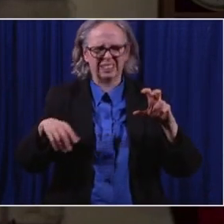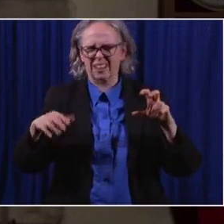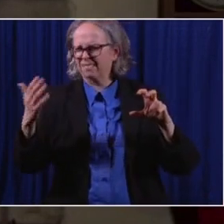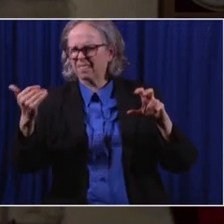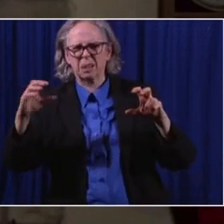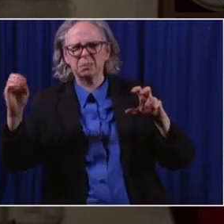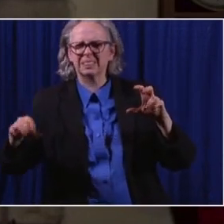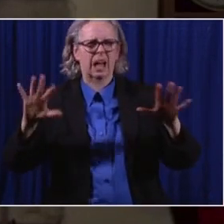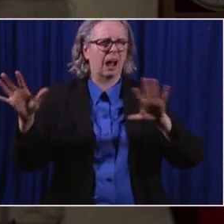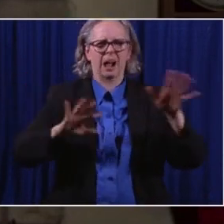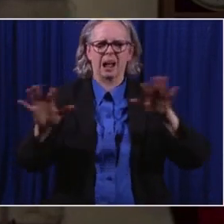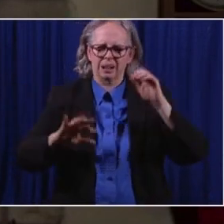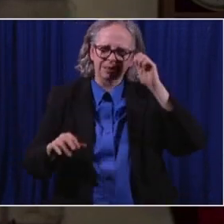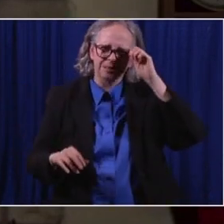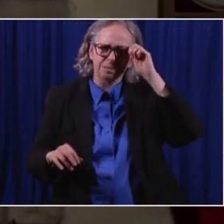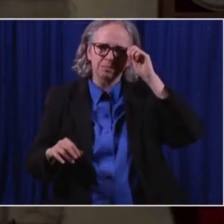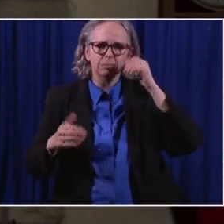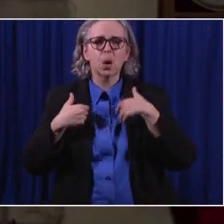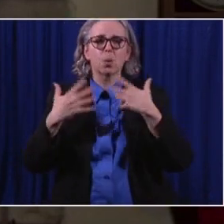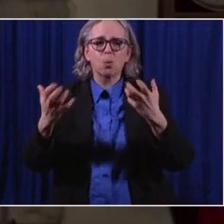my child's game.